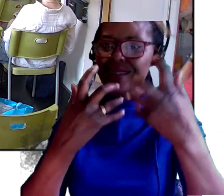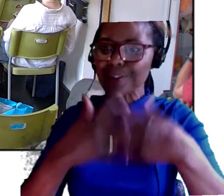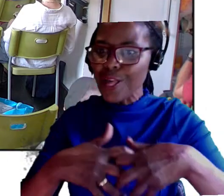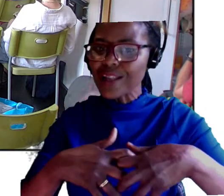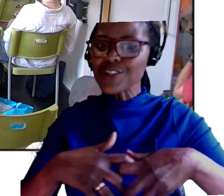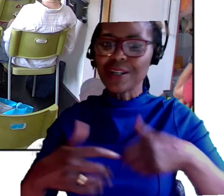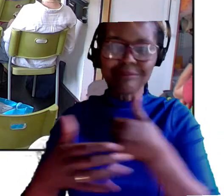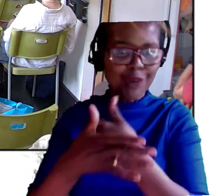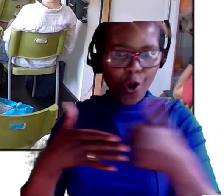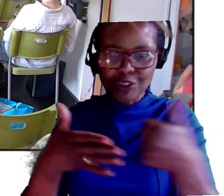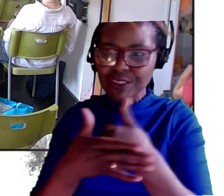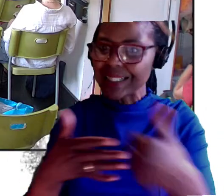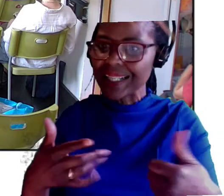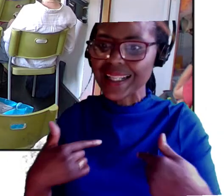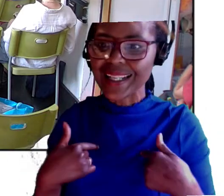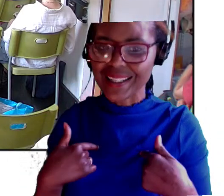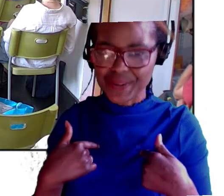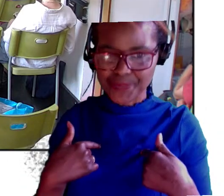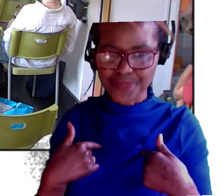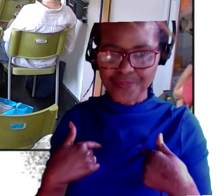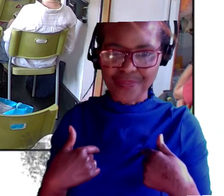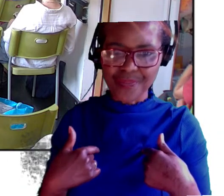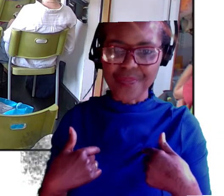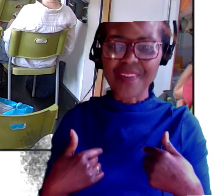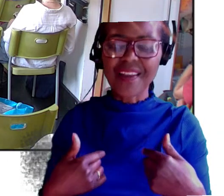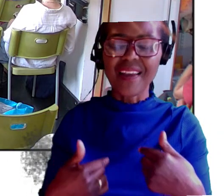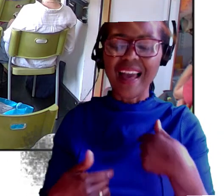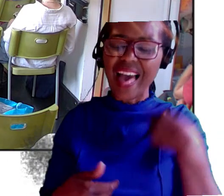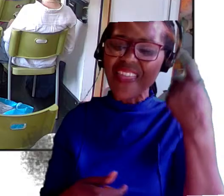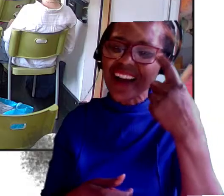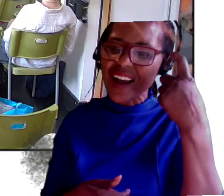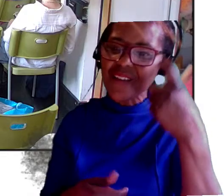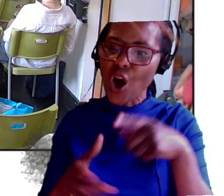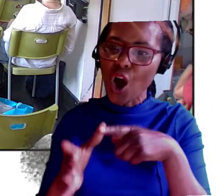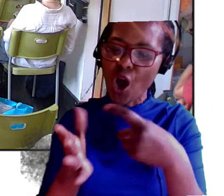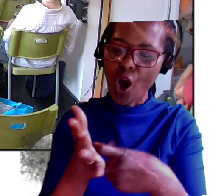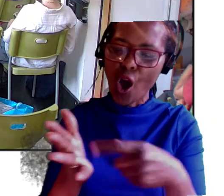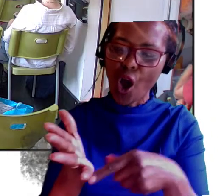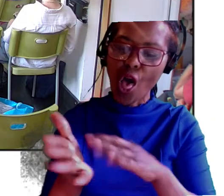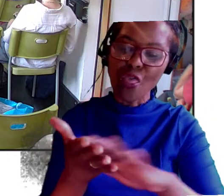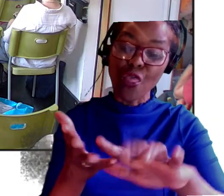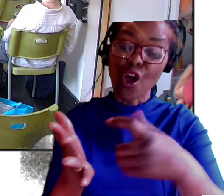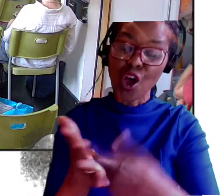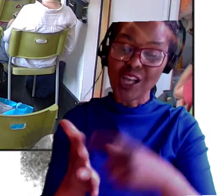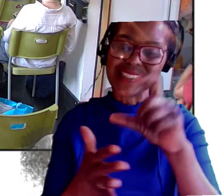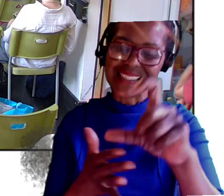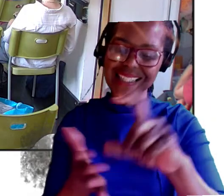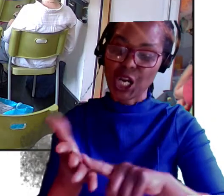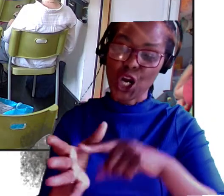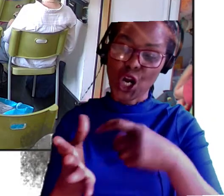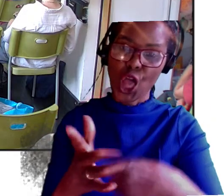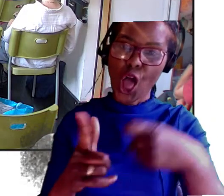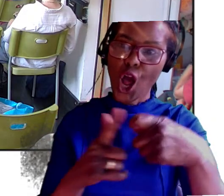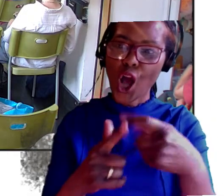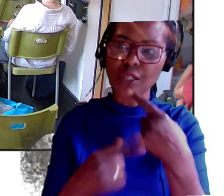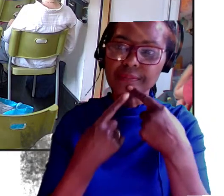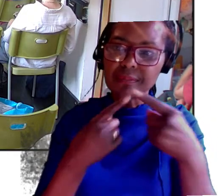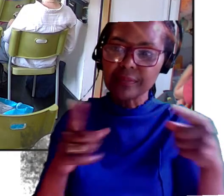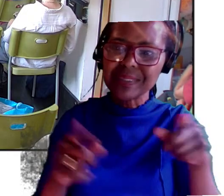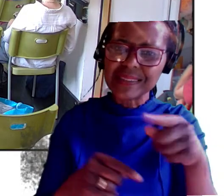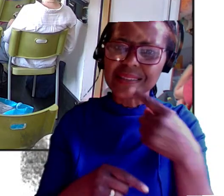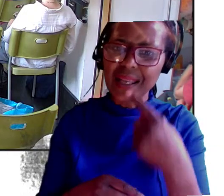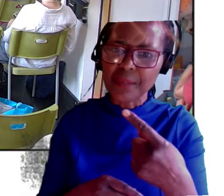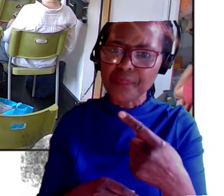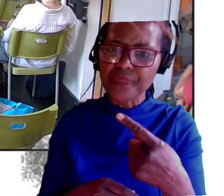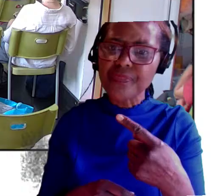the well-known Arthur C. Clarke quote about a sufficiently advanced, I'm going to get it wrong, paraphrased, a sufficiently advanced